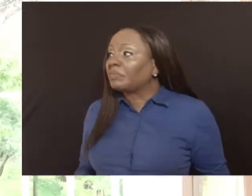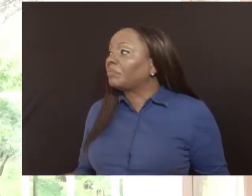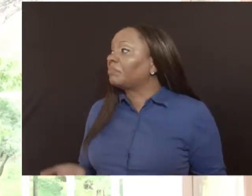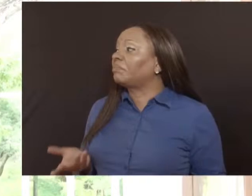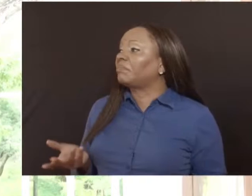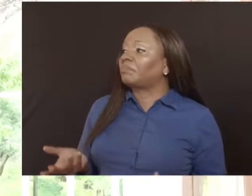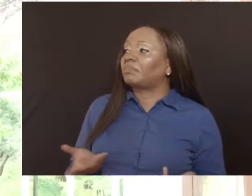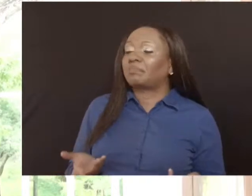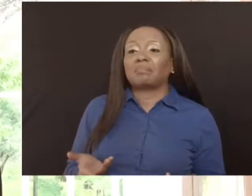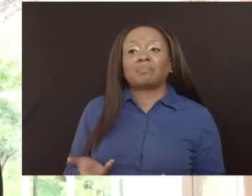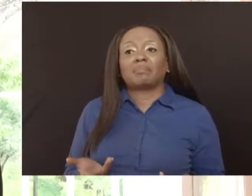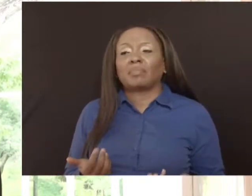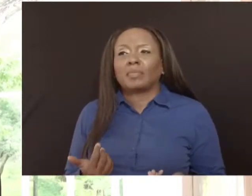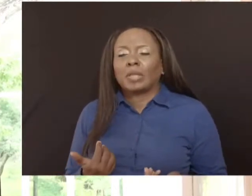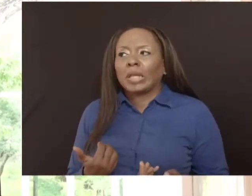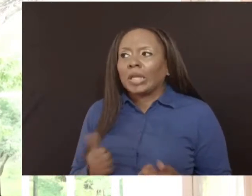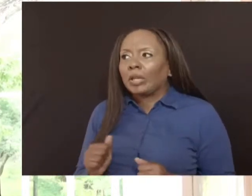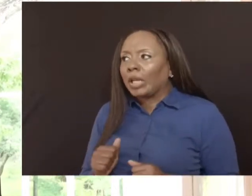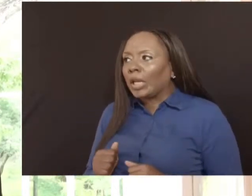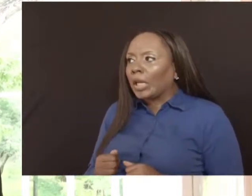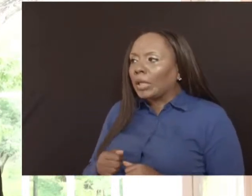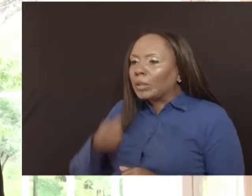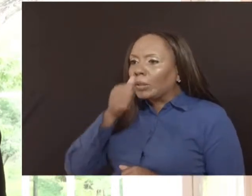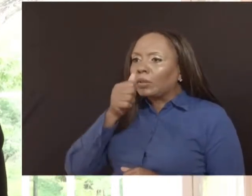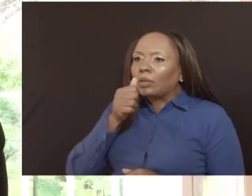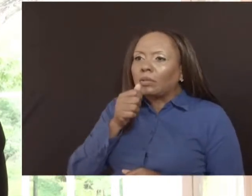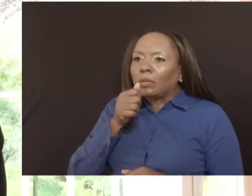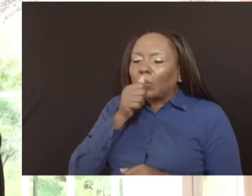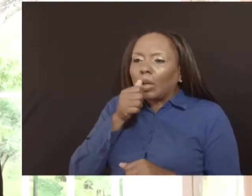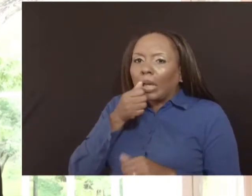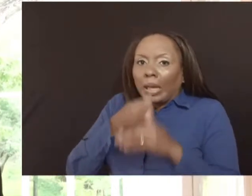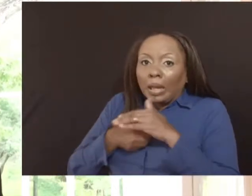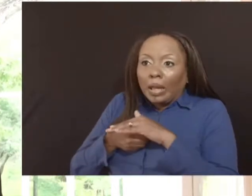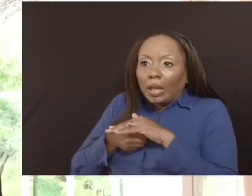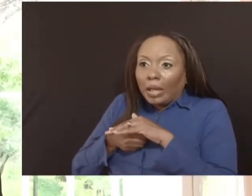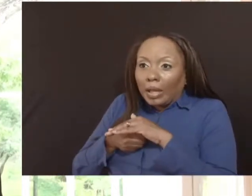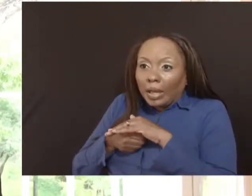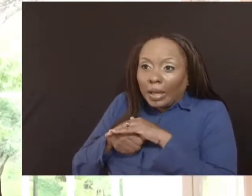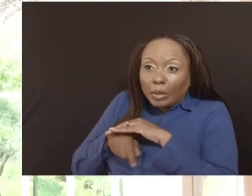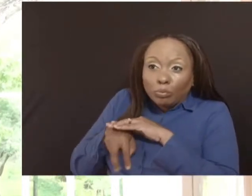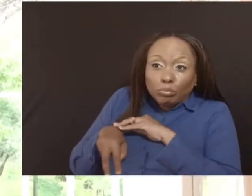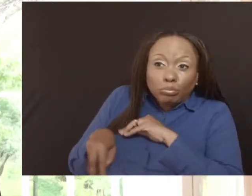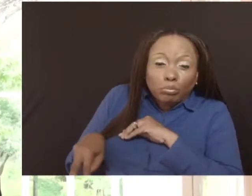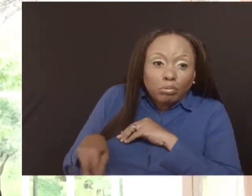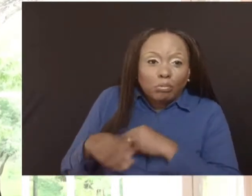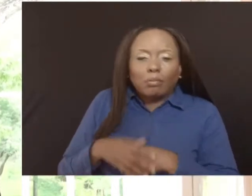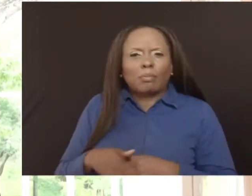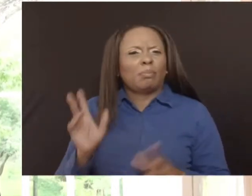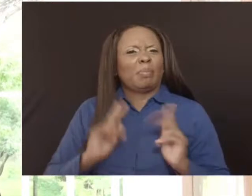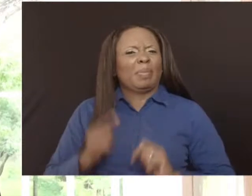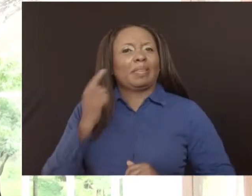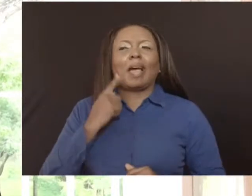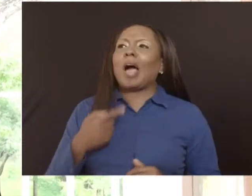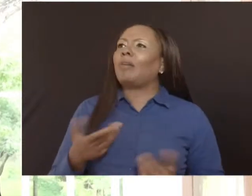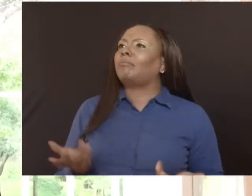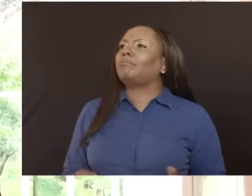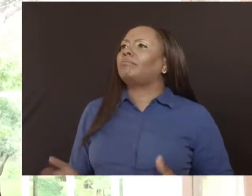to beat the system, go underground. Sometimes they are behaving as though it's business as